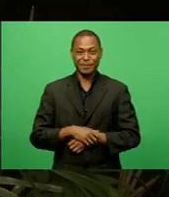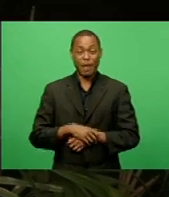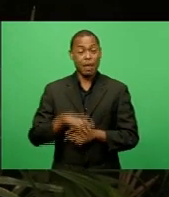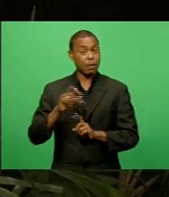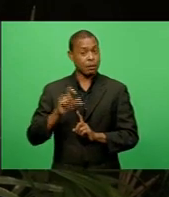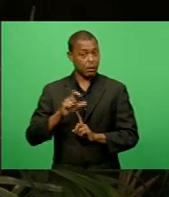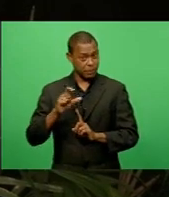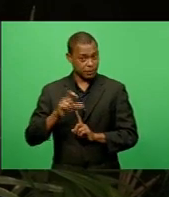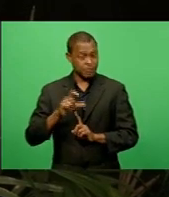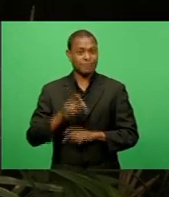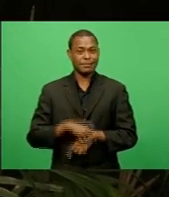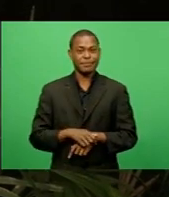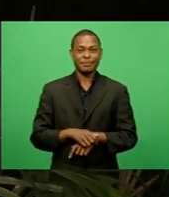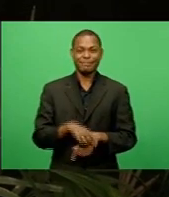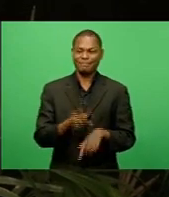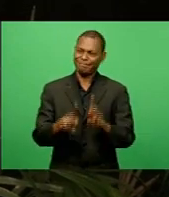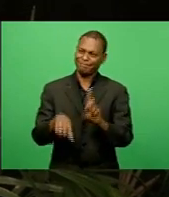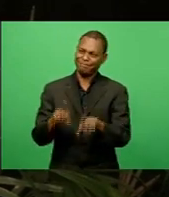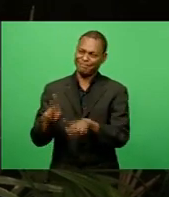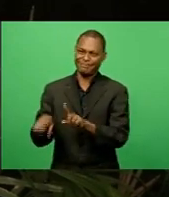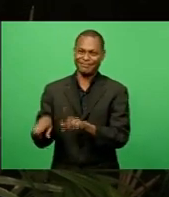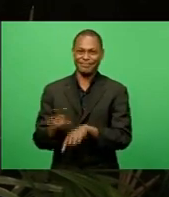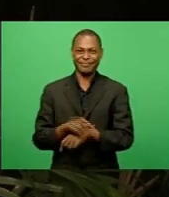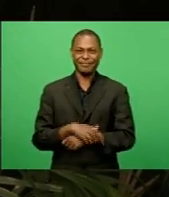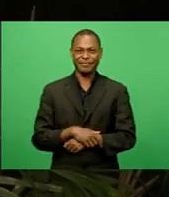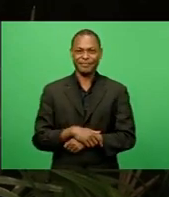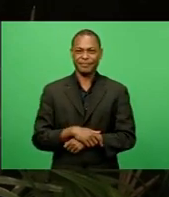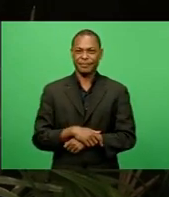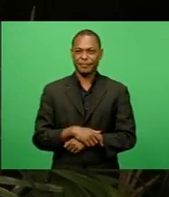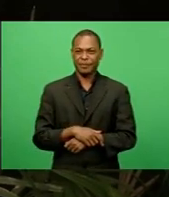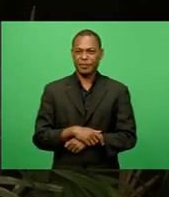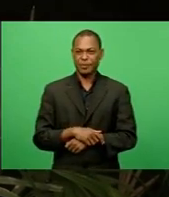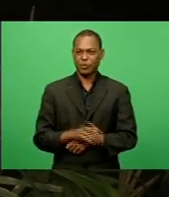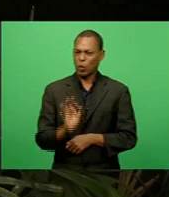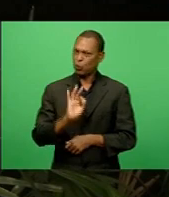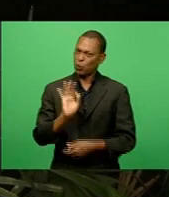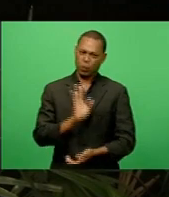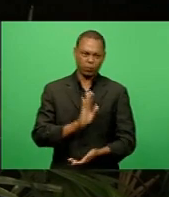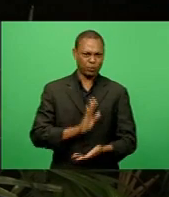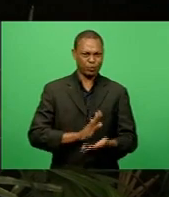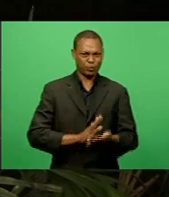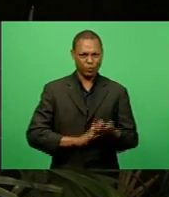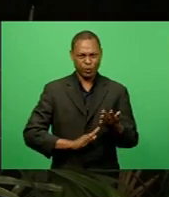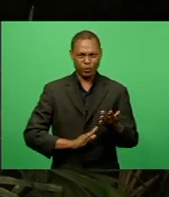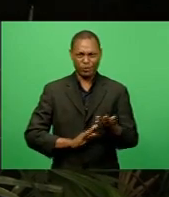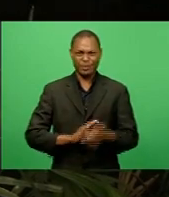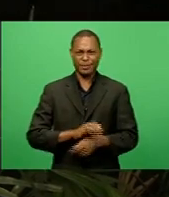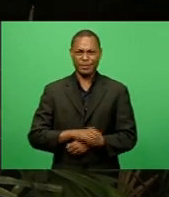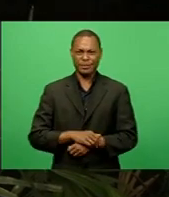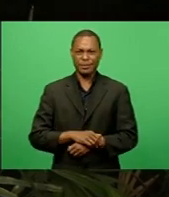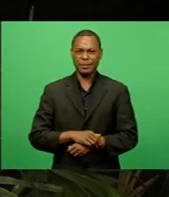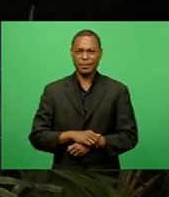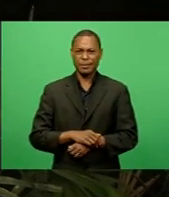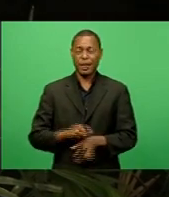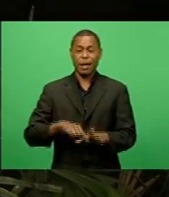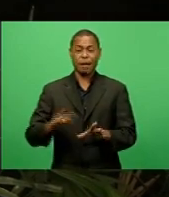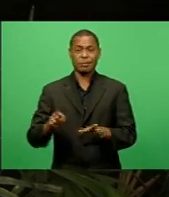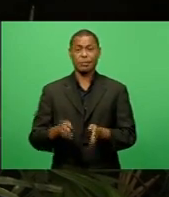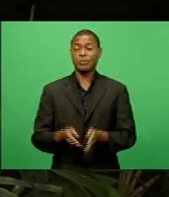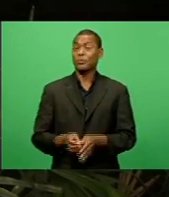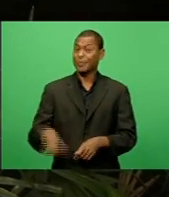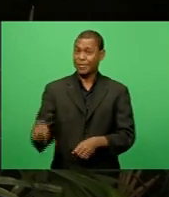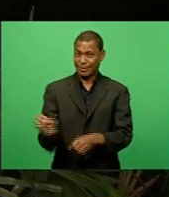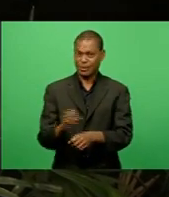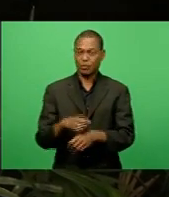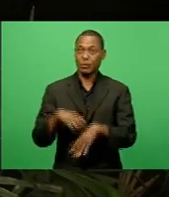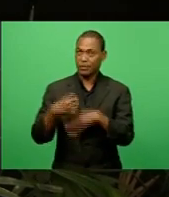not forgetting mariners and yacht clubs, to avoid non-essential travel until it is completely safe to do so.